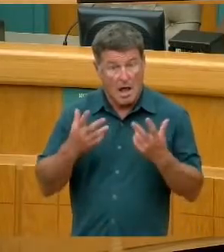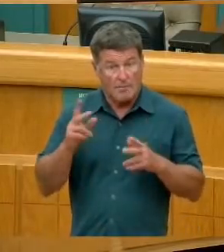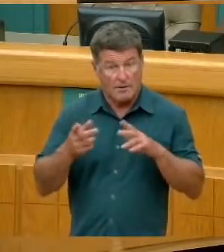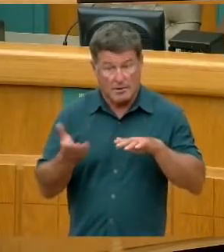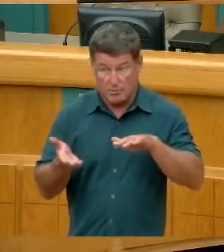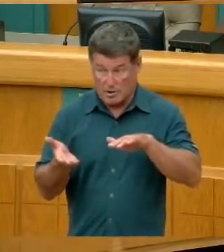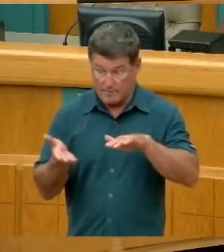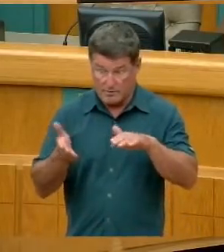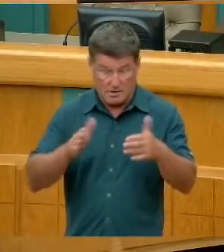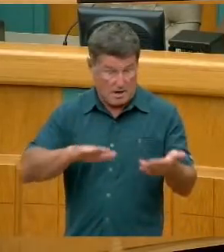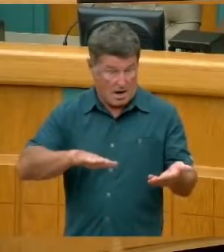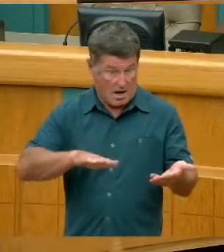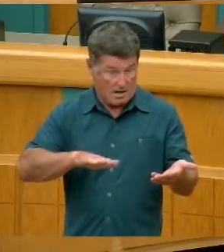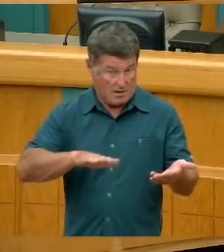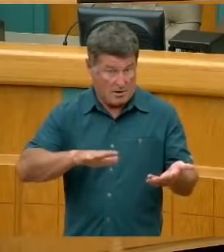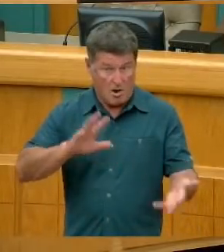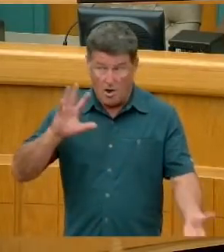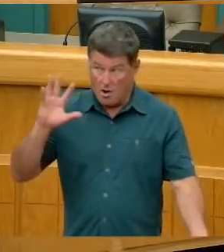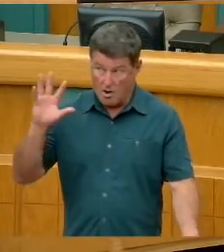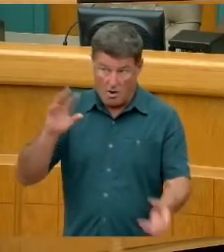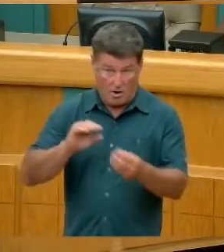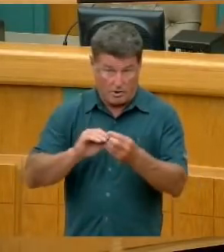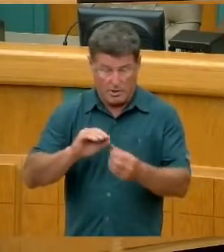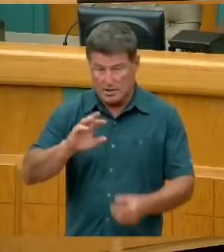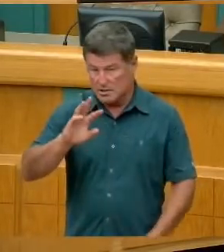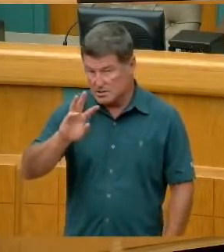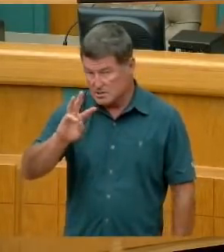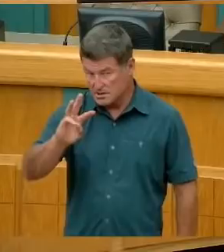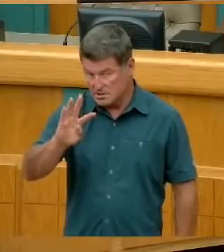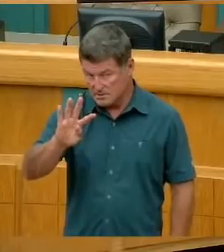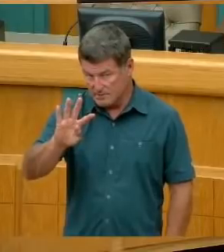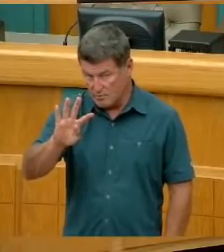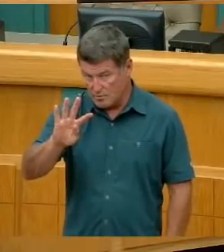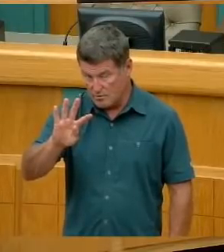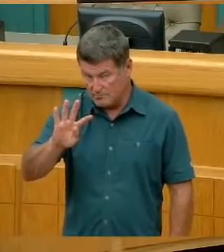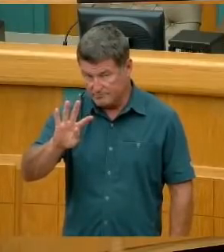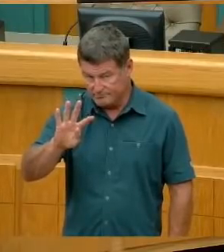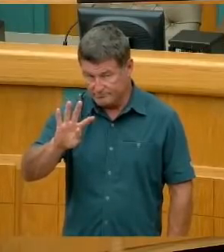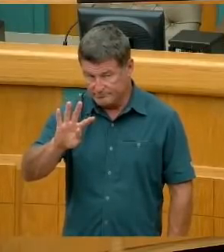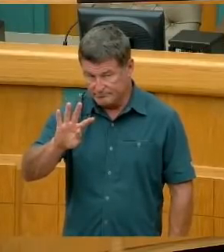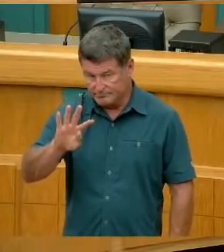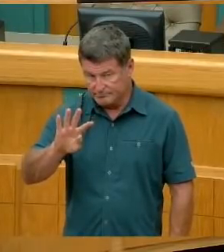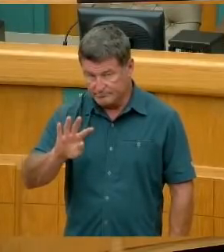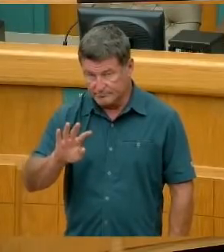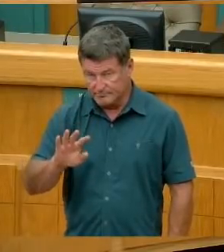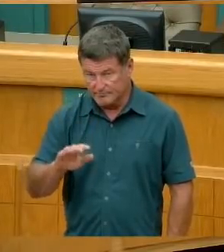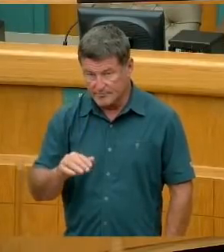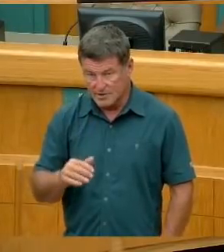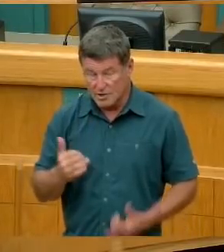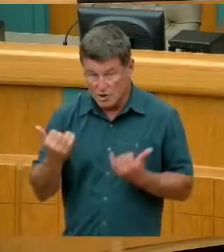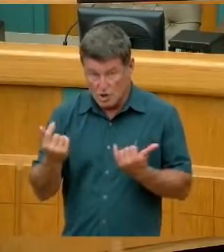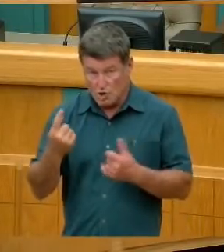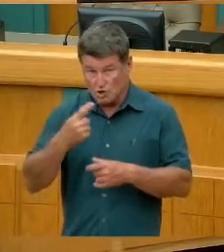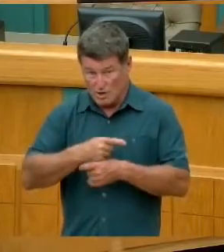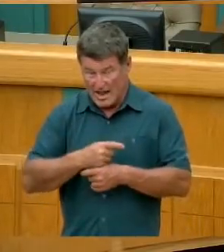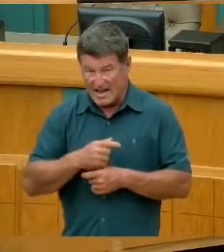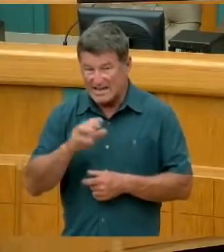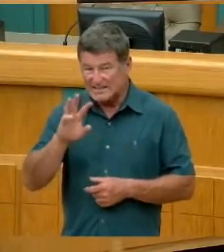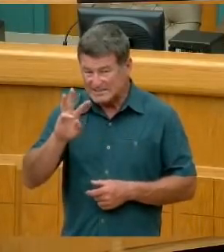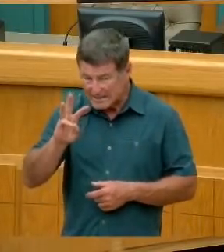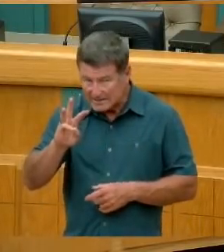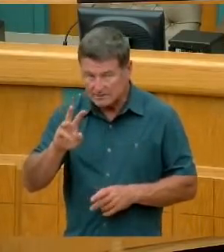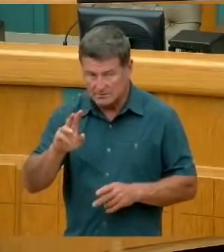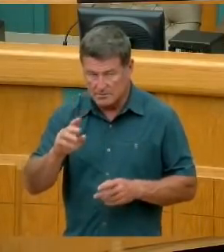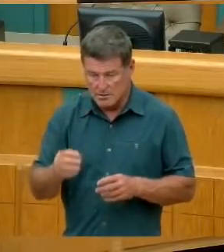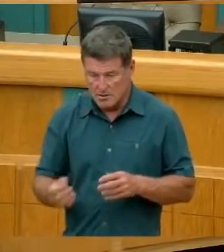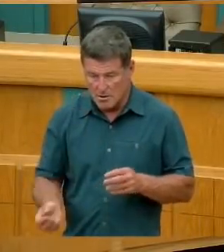of deaths, there is 64 in total, and that includes 6 additional deaths that we're reporting just